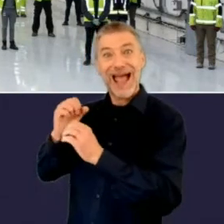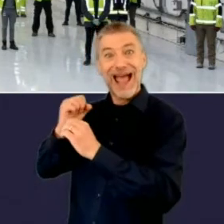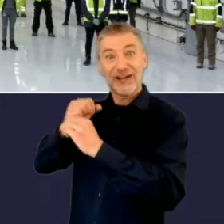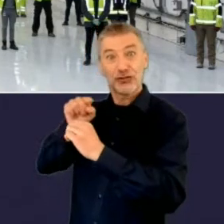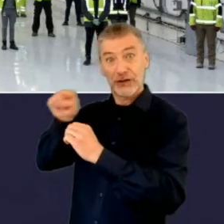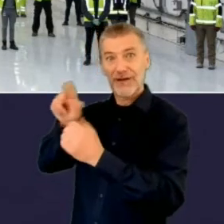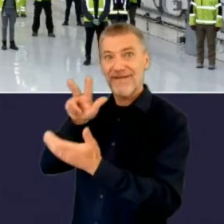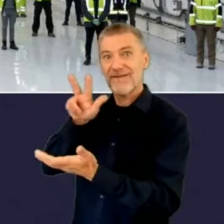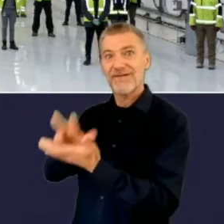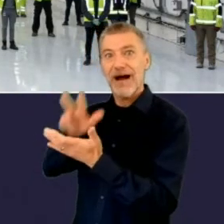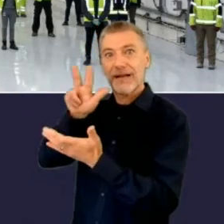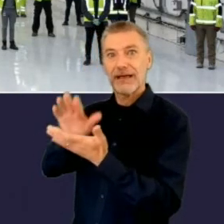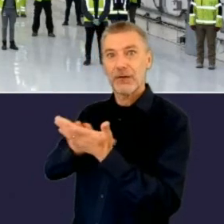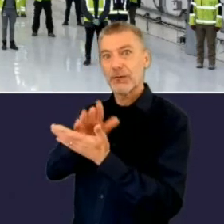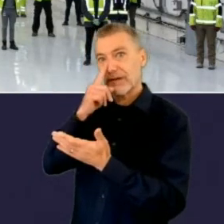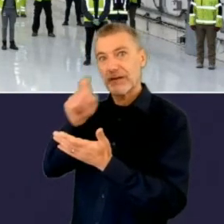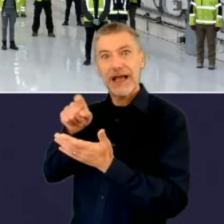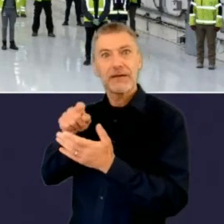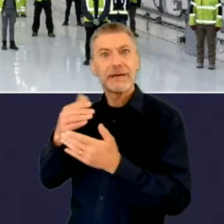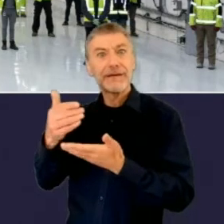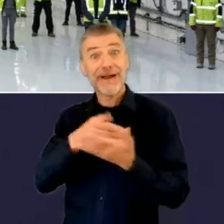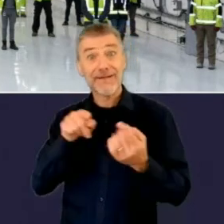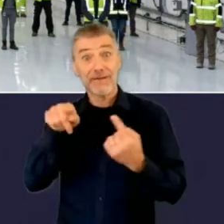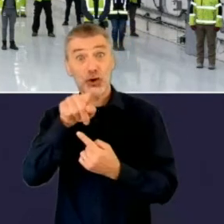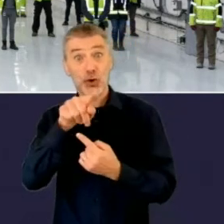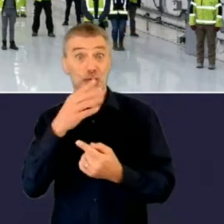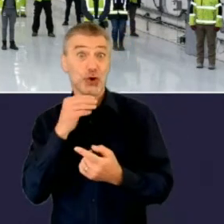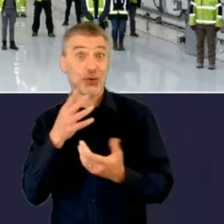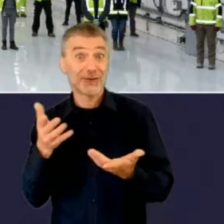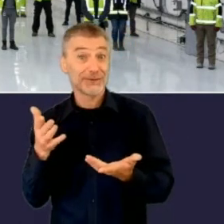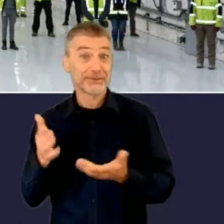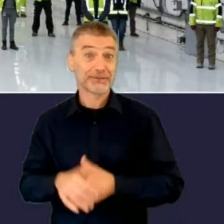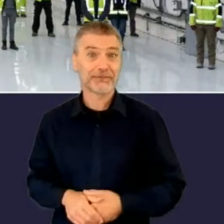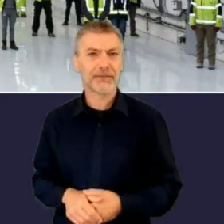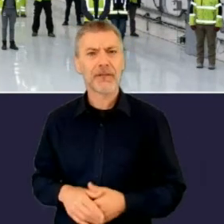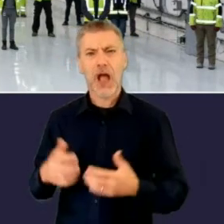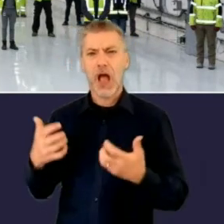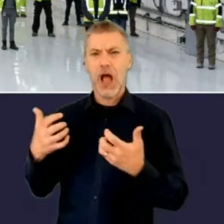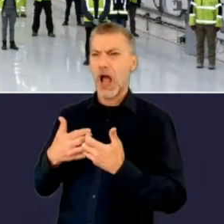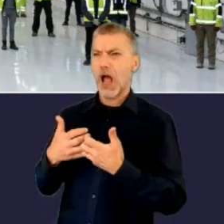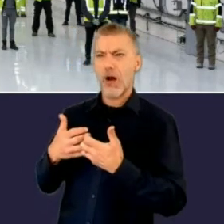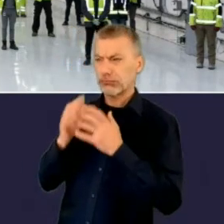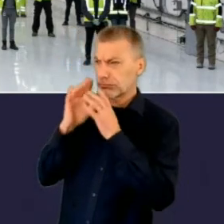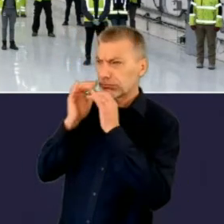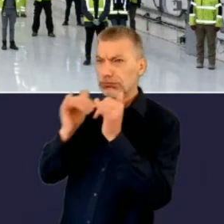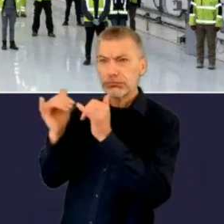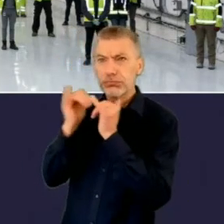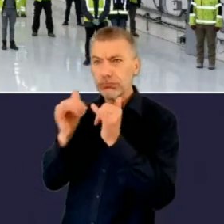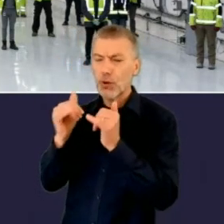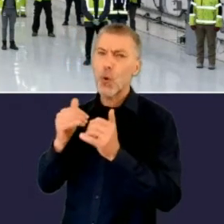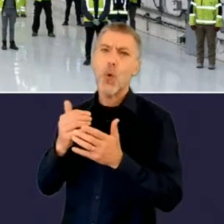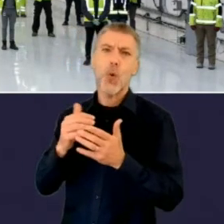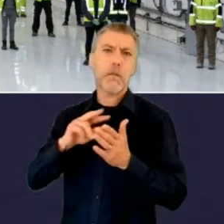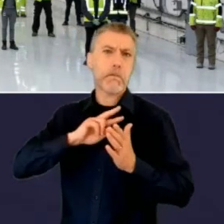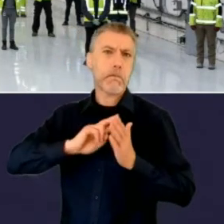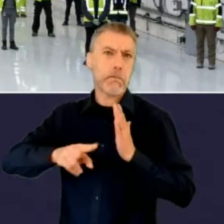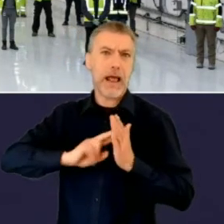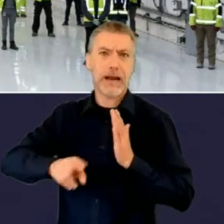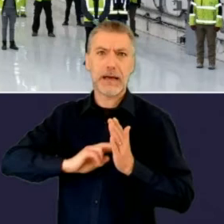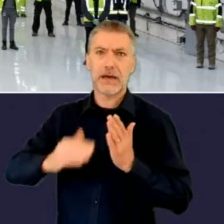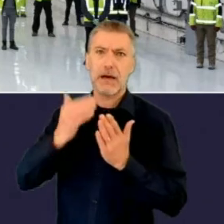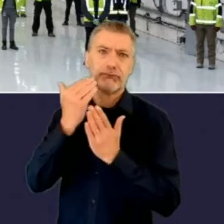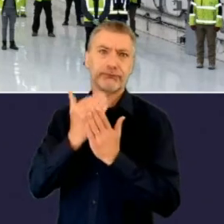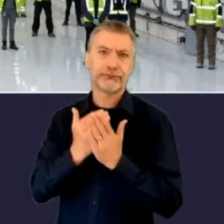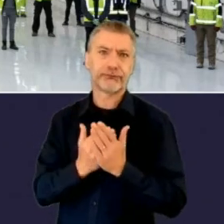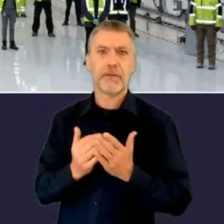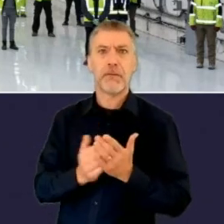for our customers like you. So in order to be able to do this, planning is needed, and it's vital to ensure we maintain and follow